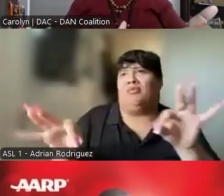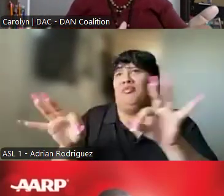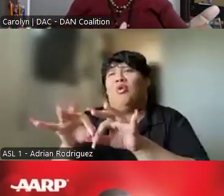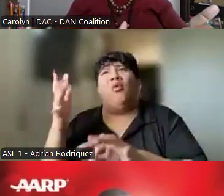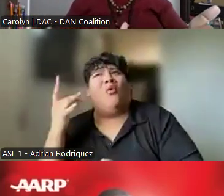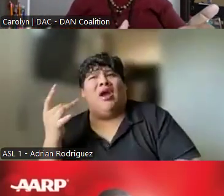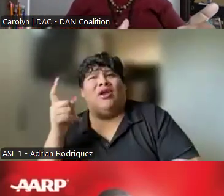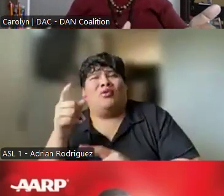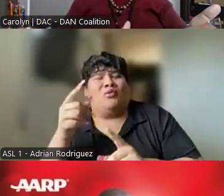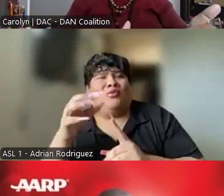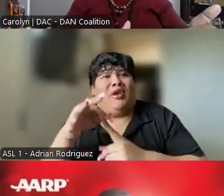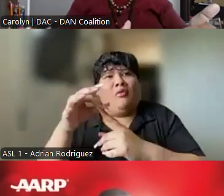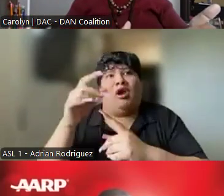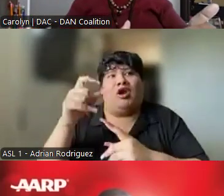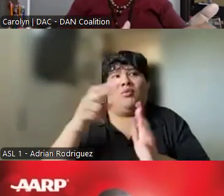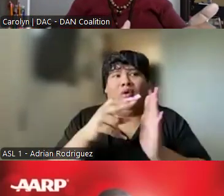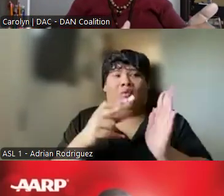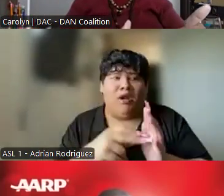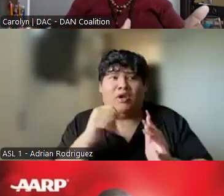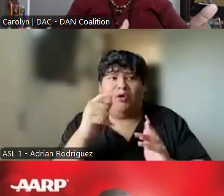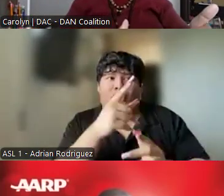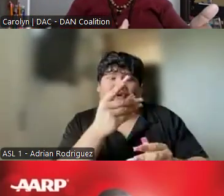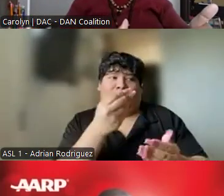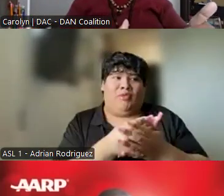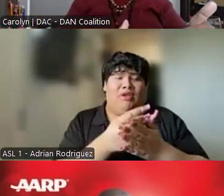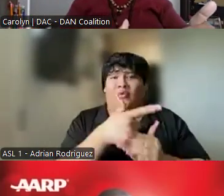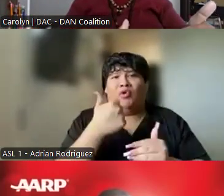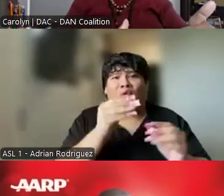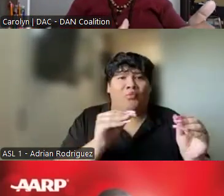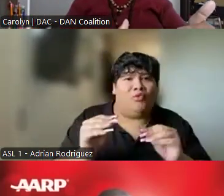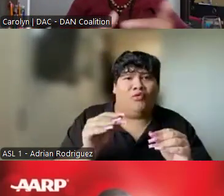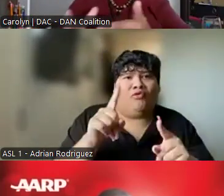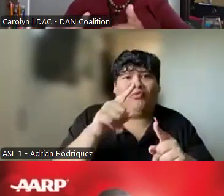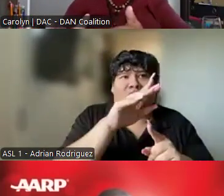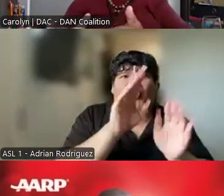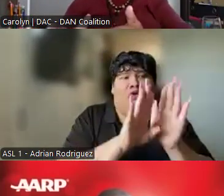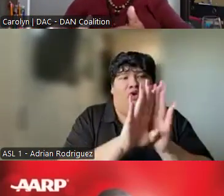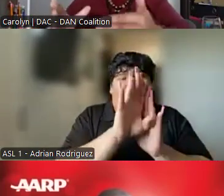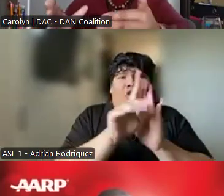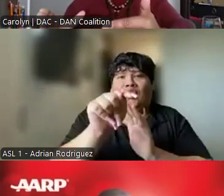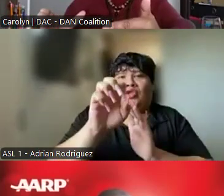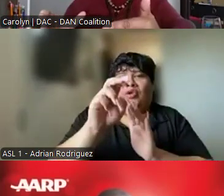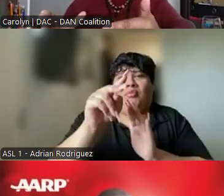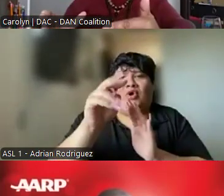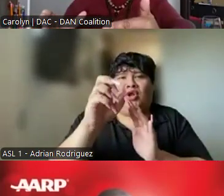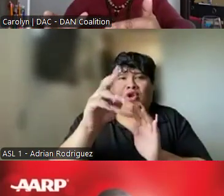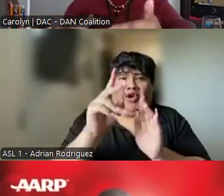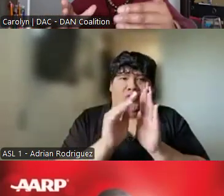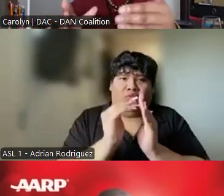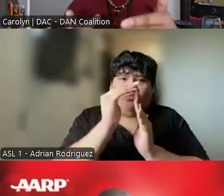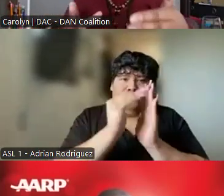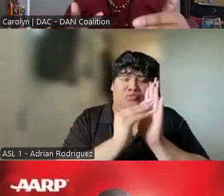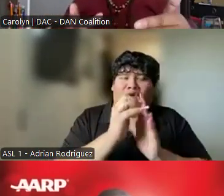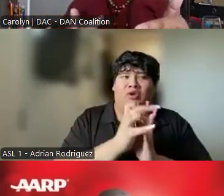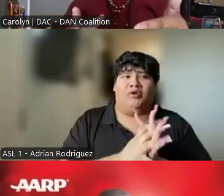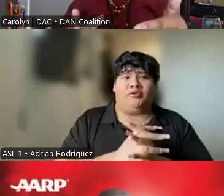they require to focus their dollars on it as well, we don't move that thermometer. It just all stays as a state proposal, as a